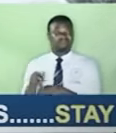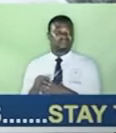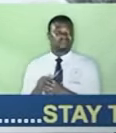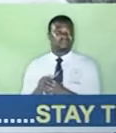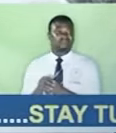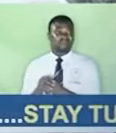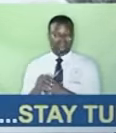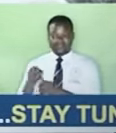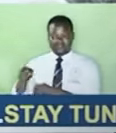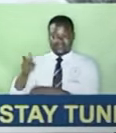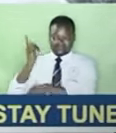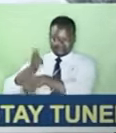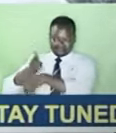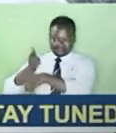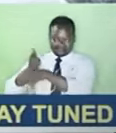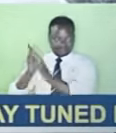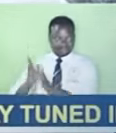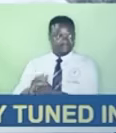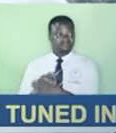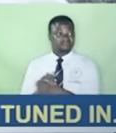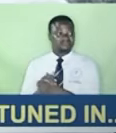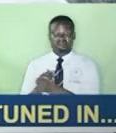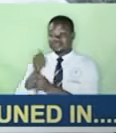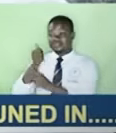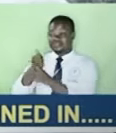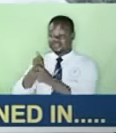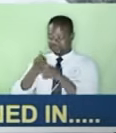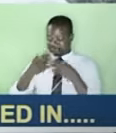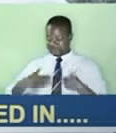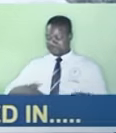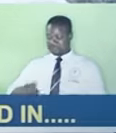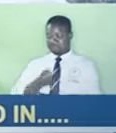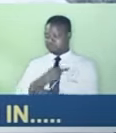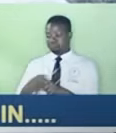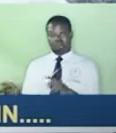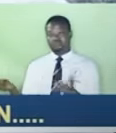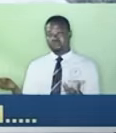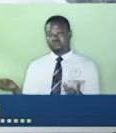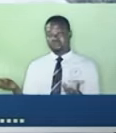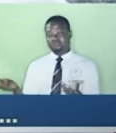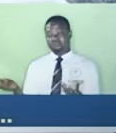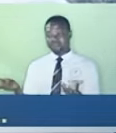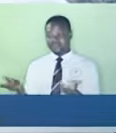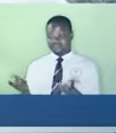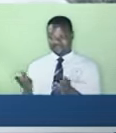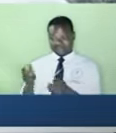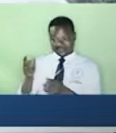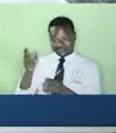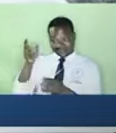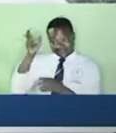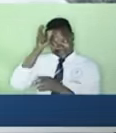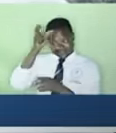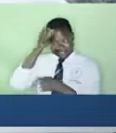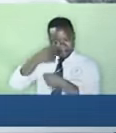He's a drunkard. He's virtually sports. You see, the devil didn't create